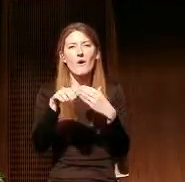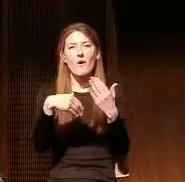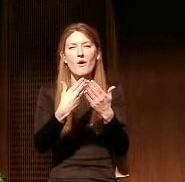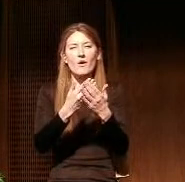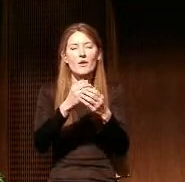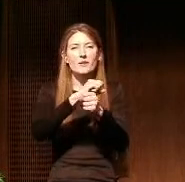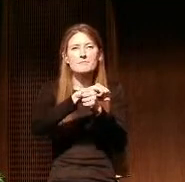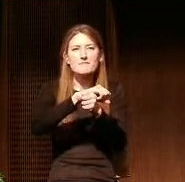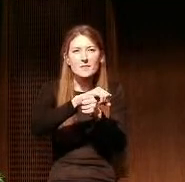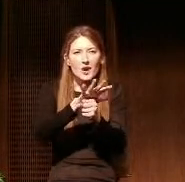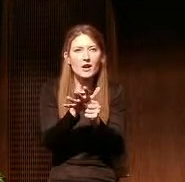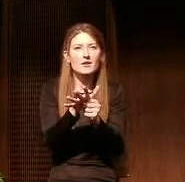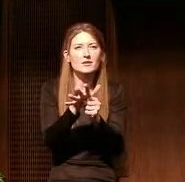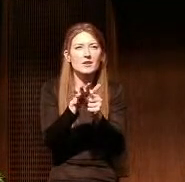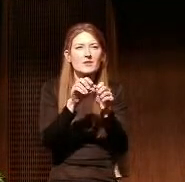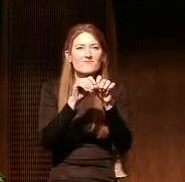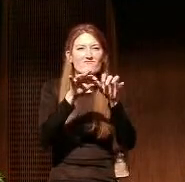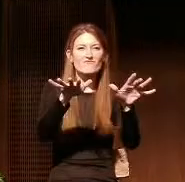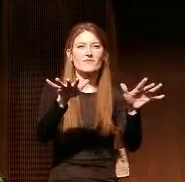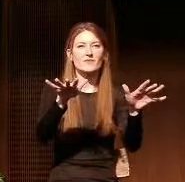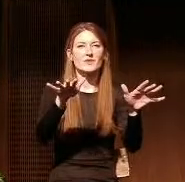shut up, closed in,